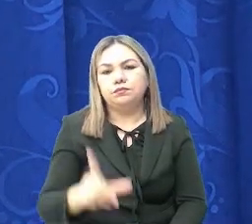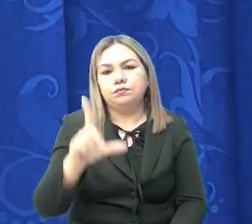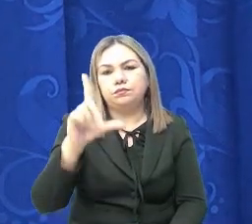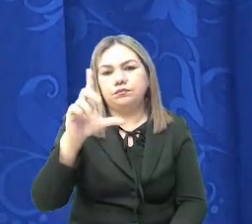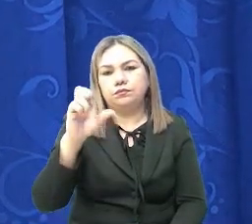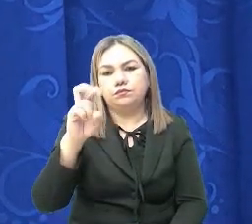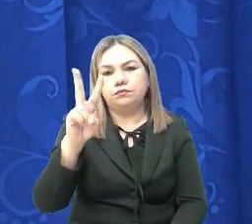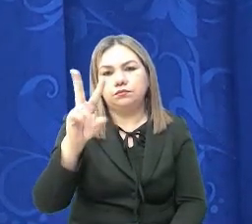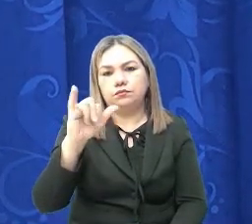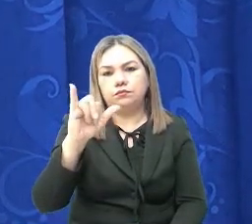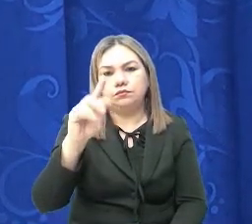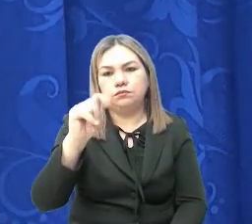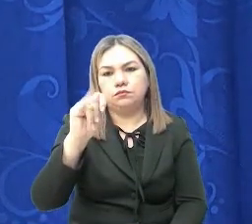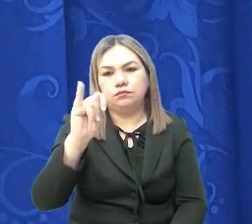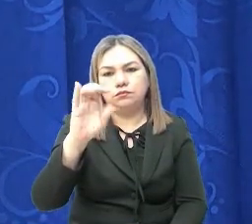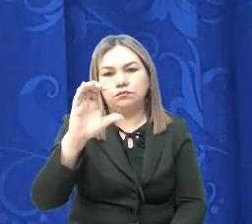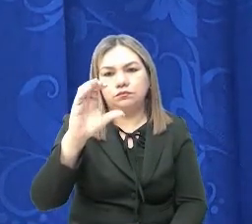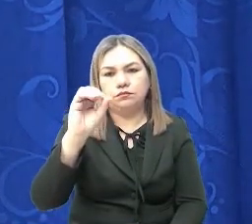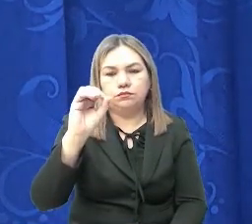They're in Leviticus.